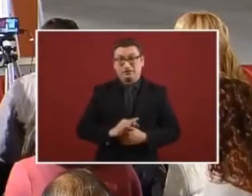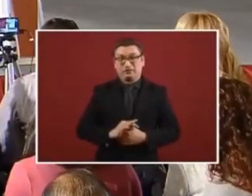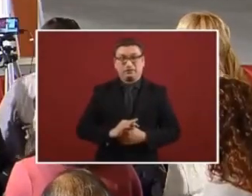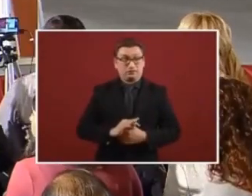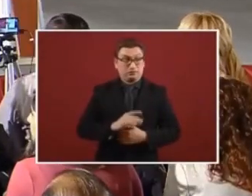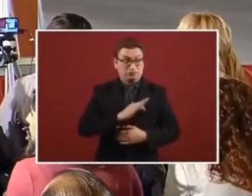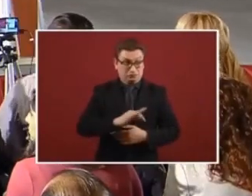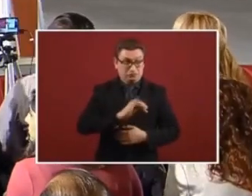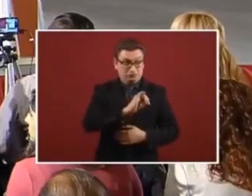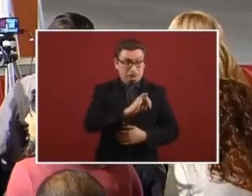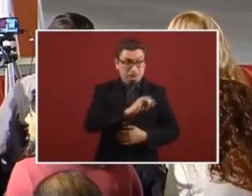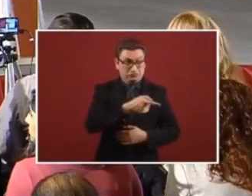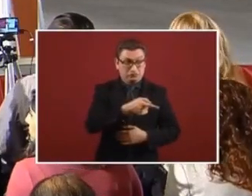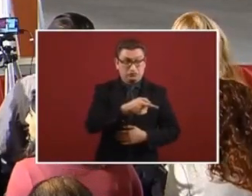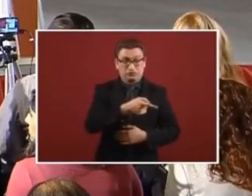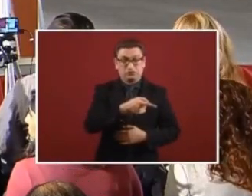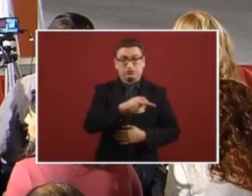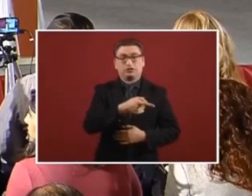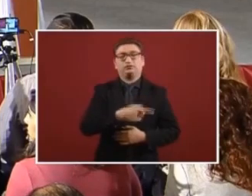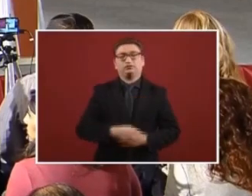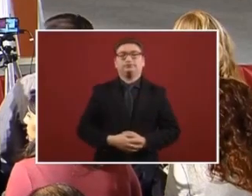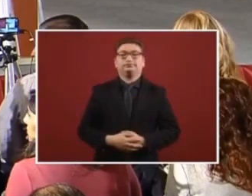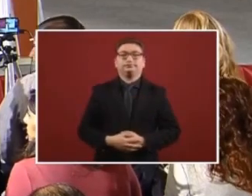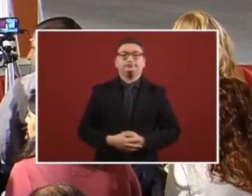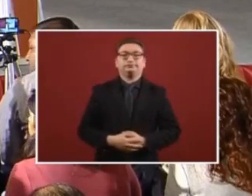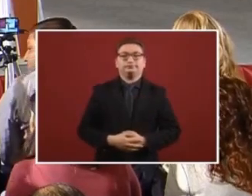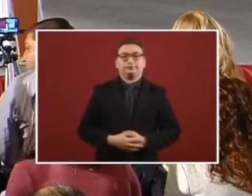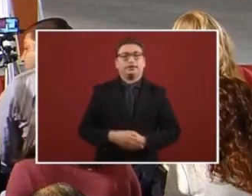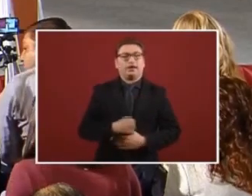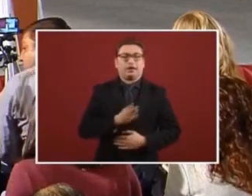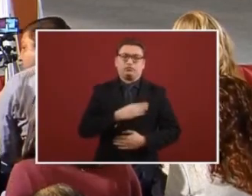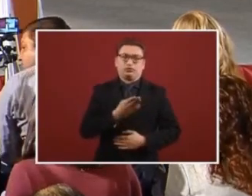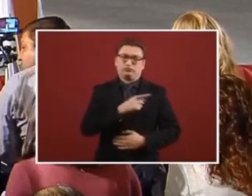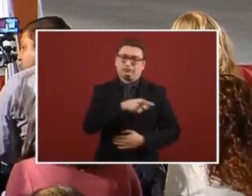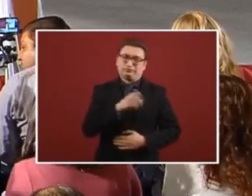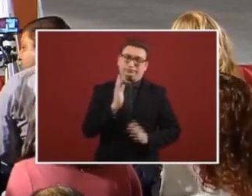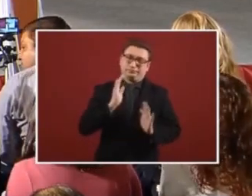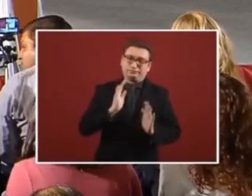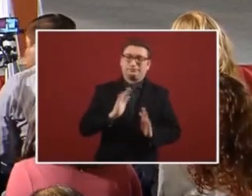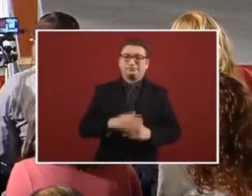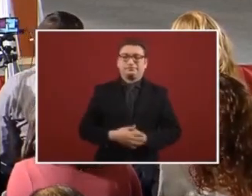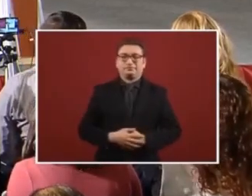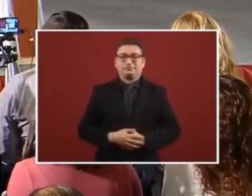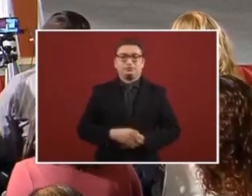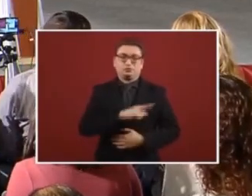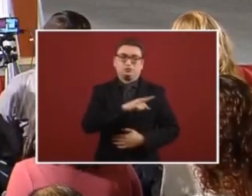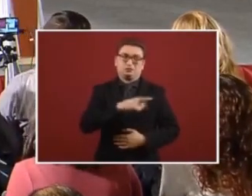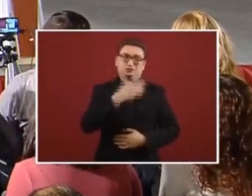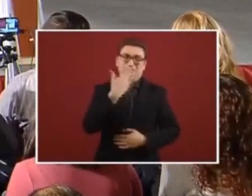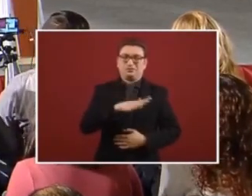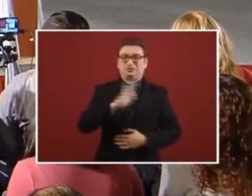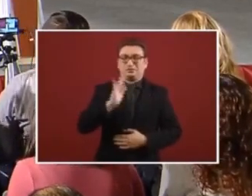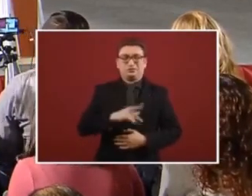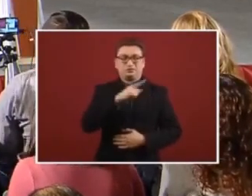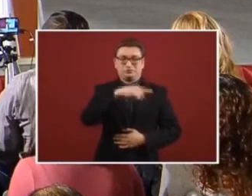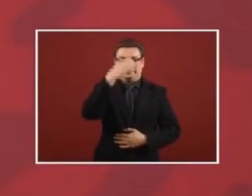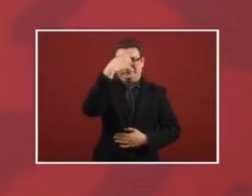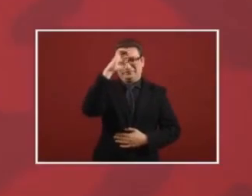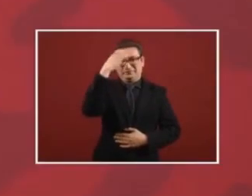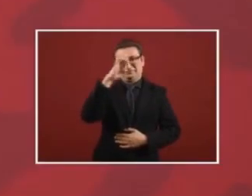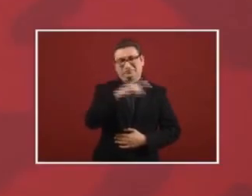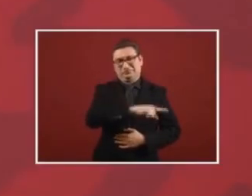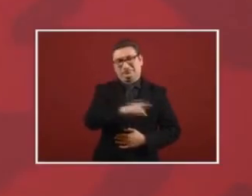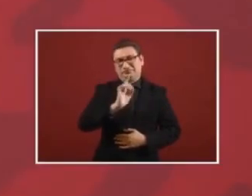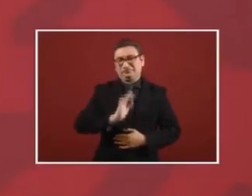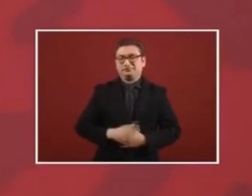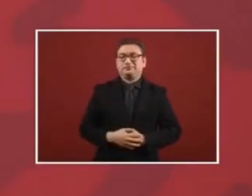can se find puede, it. ¿verdad? Yes, we can, right? Bueno, ustedes Well, son okay. realmente expertos. You guys